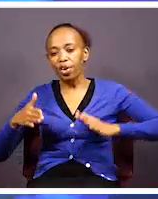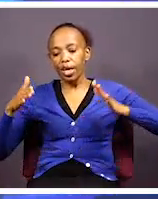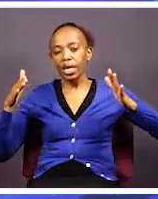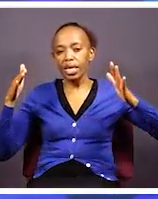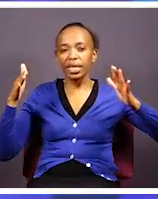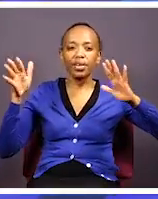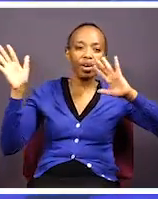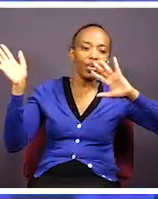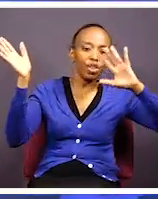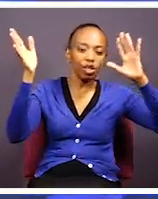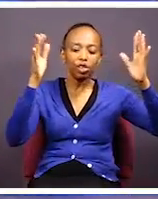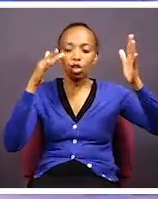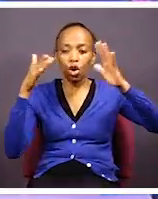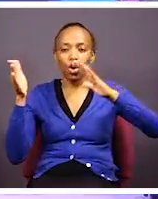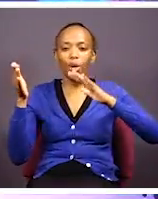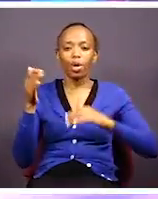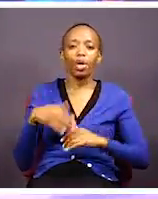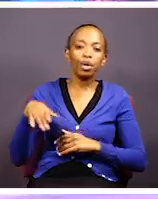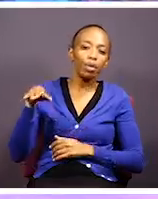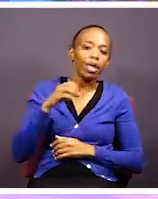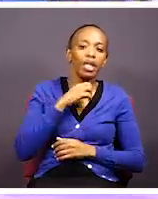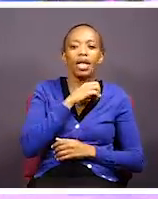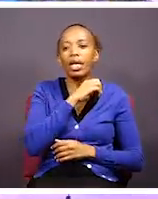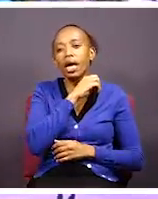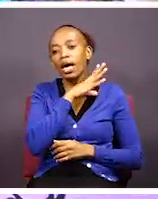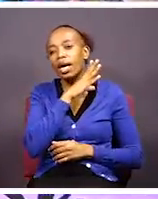and the greater the storm